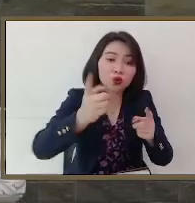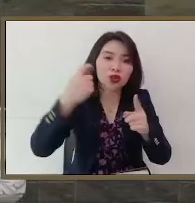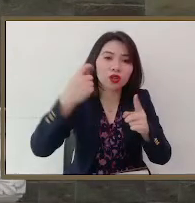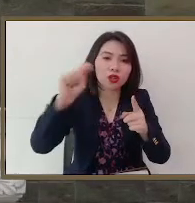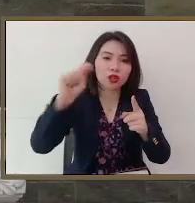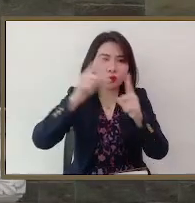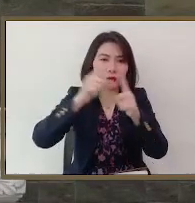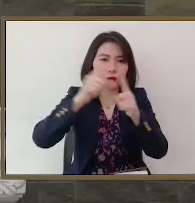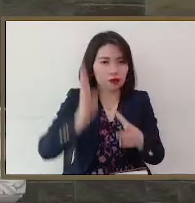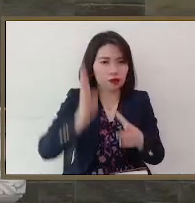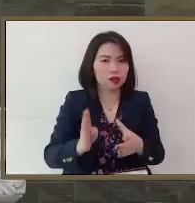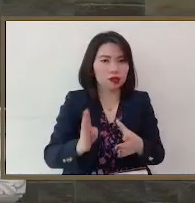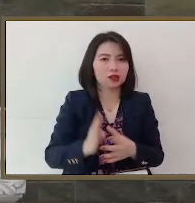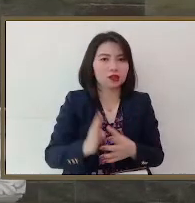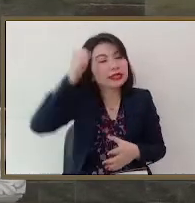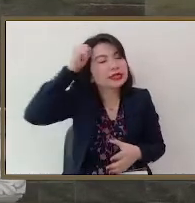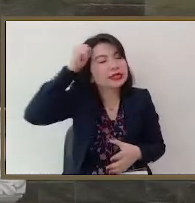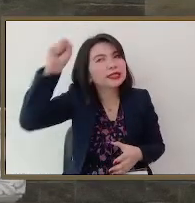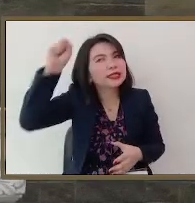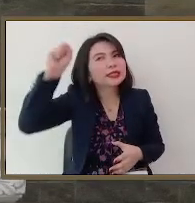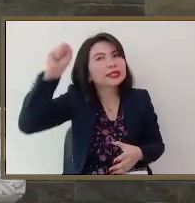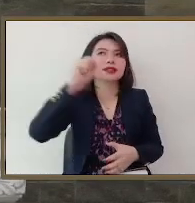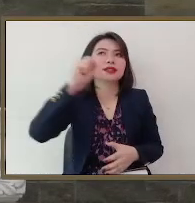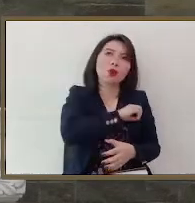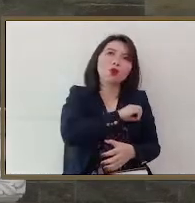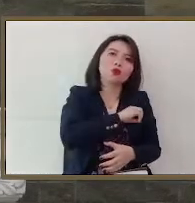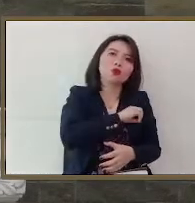God. He's dictating you.